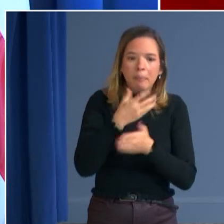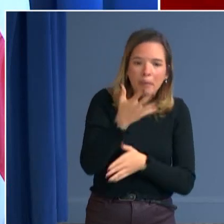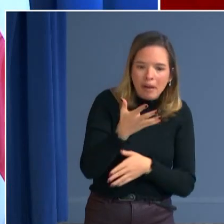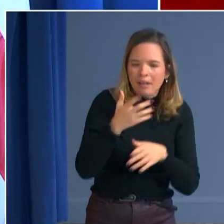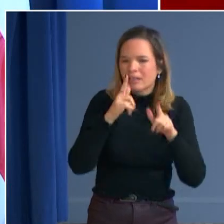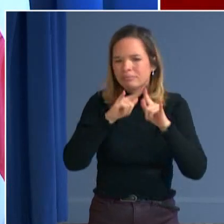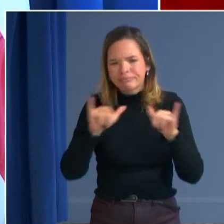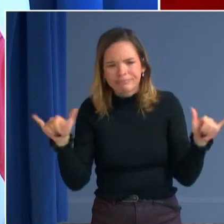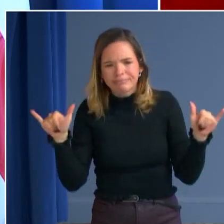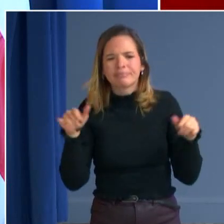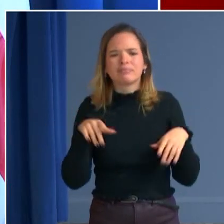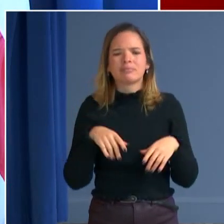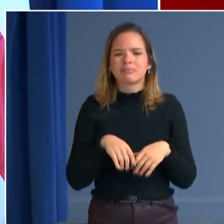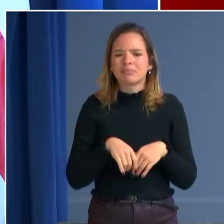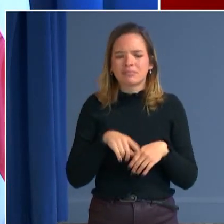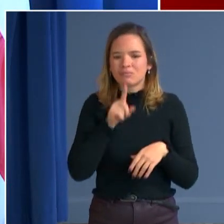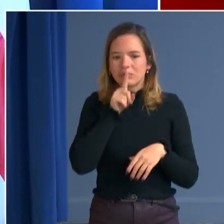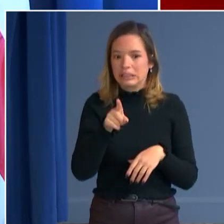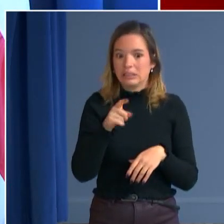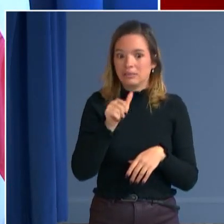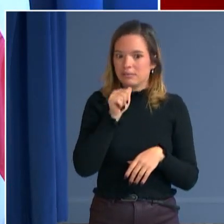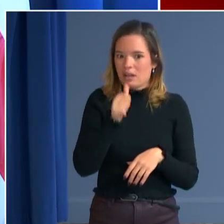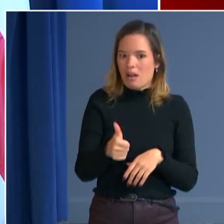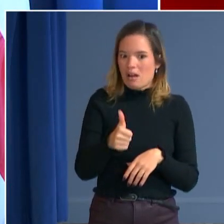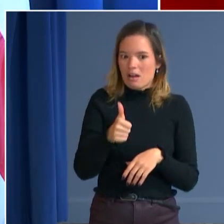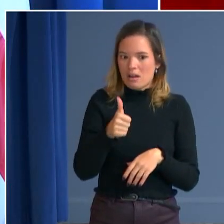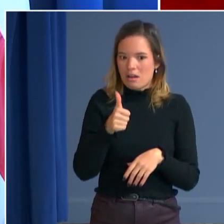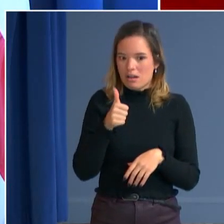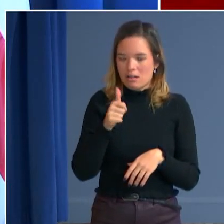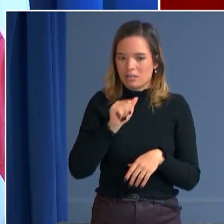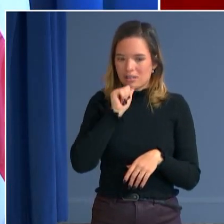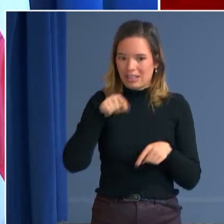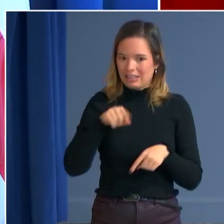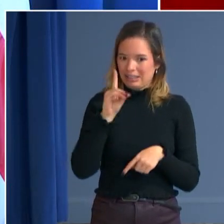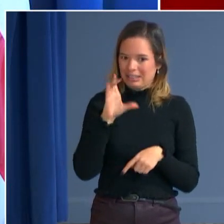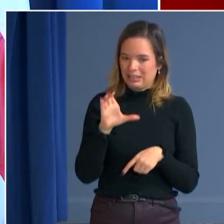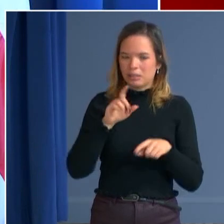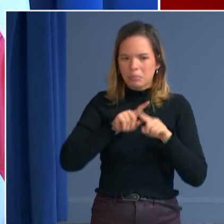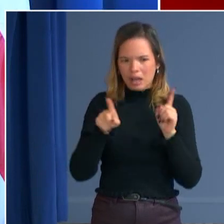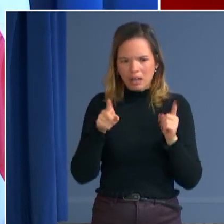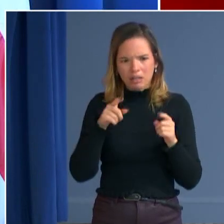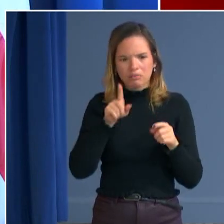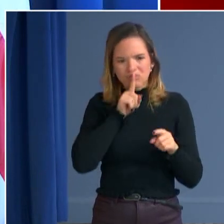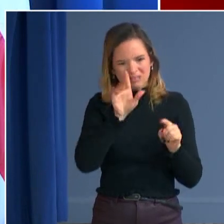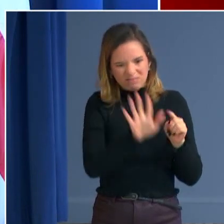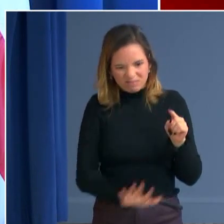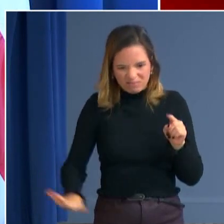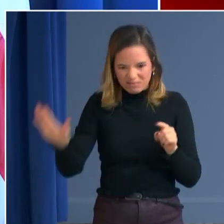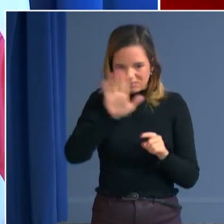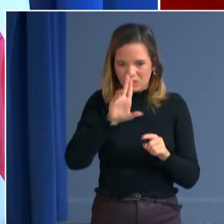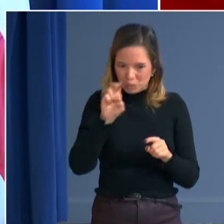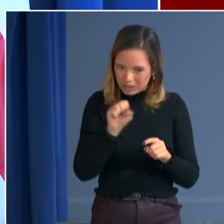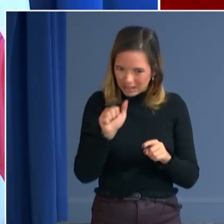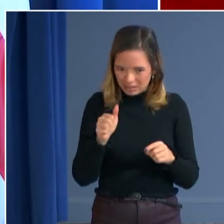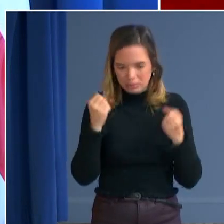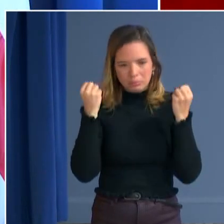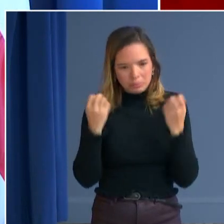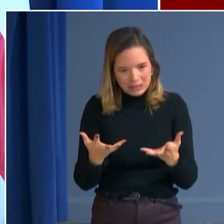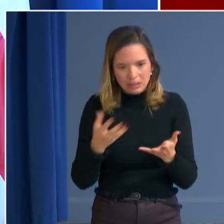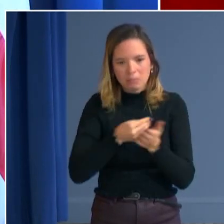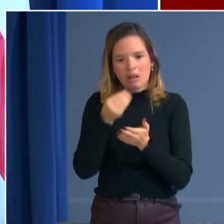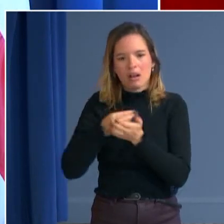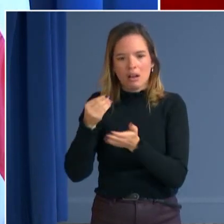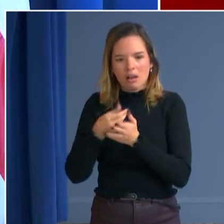District of Columbia. That is an issue, and that's an issue that we must do everything that we possibly can. I'm going to arrest. I'm going to